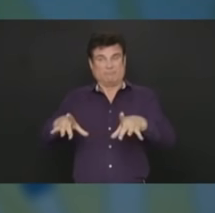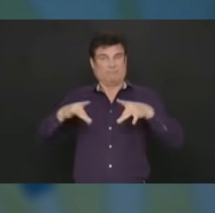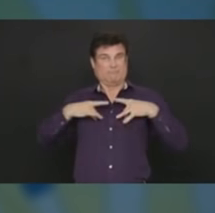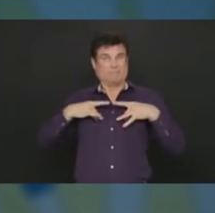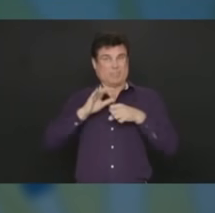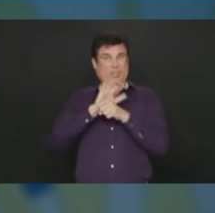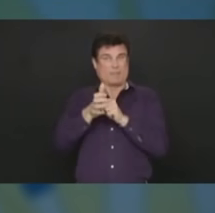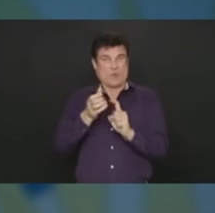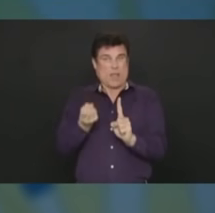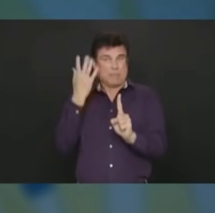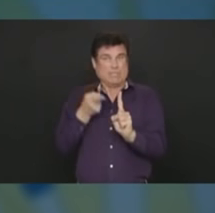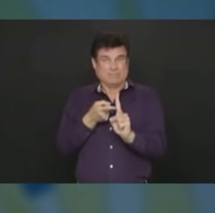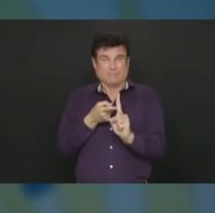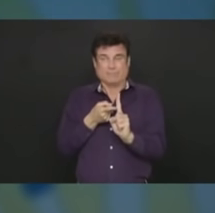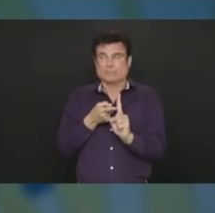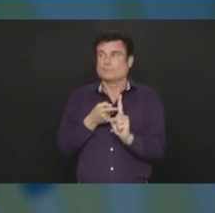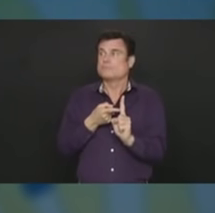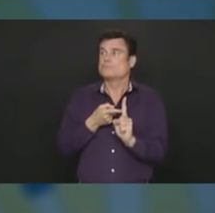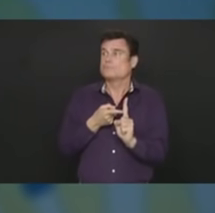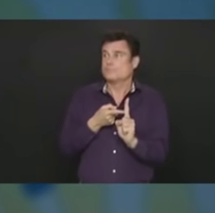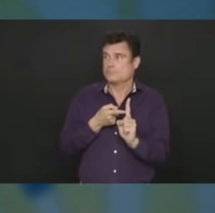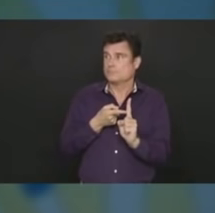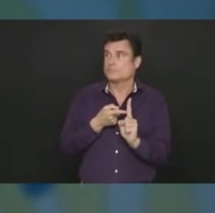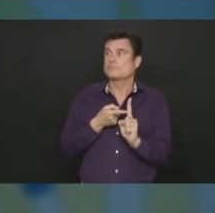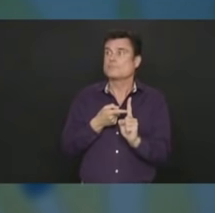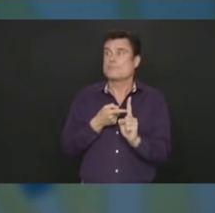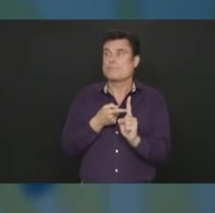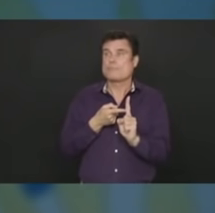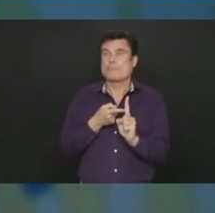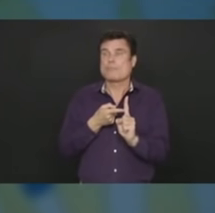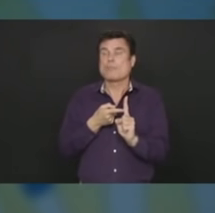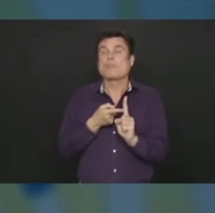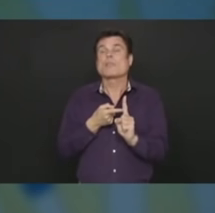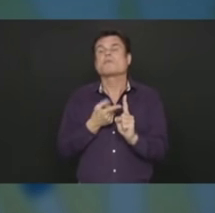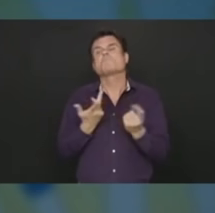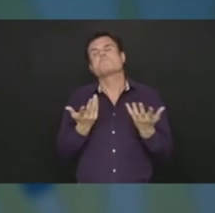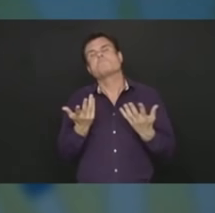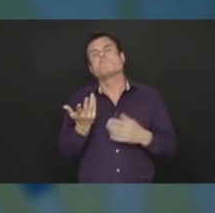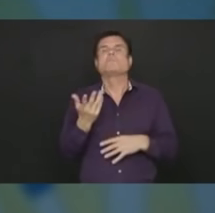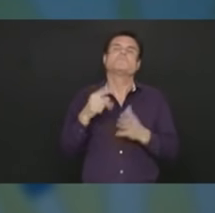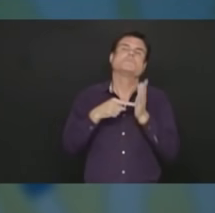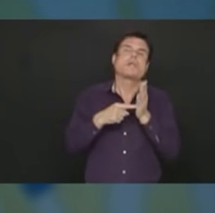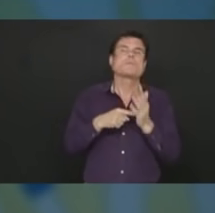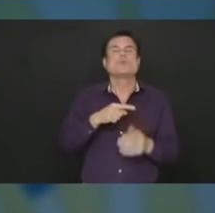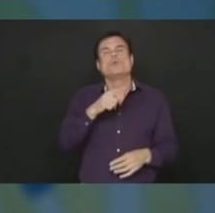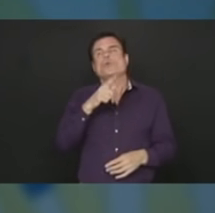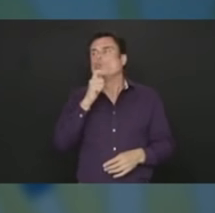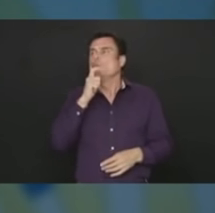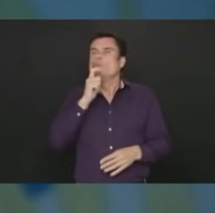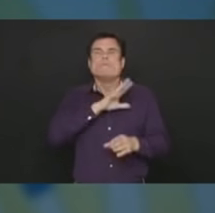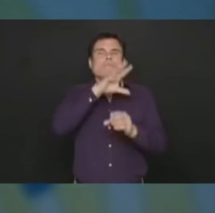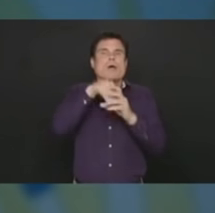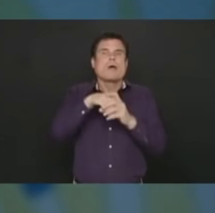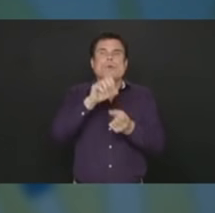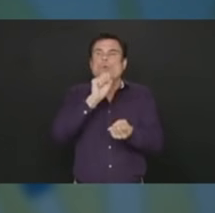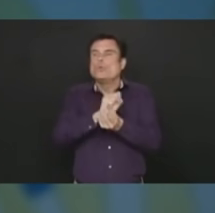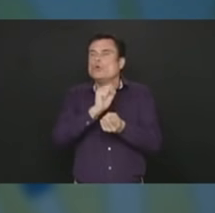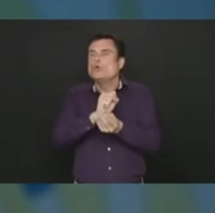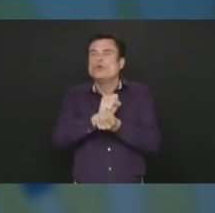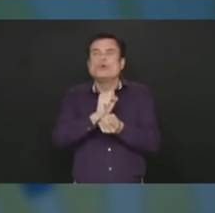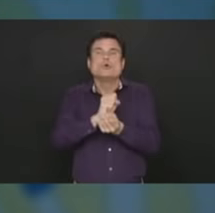health professions, so that includes dentists, dental assistants, for example, as well as nurses,